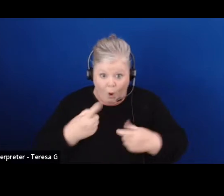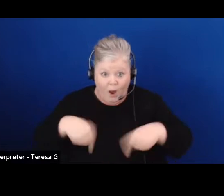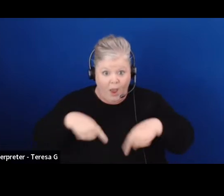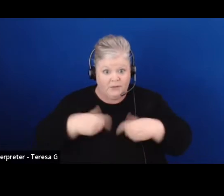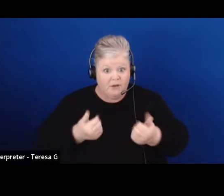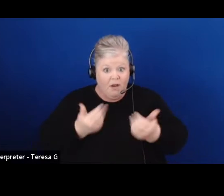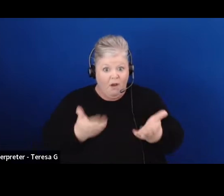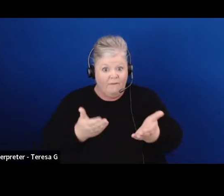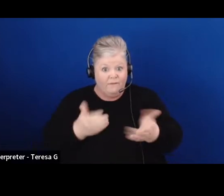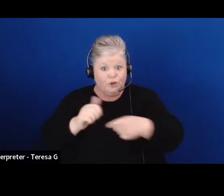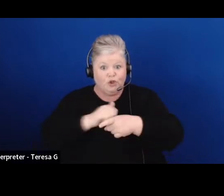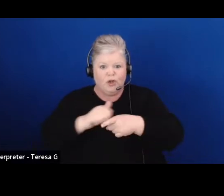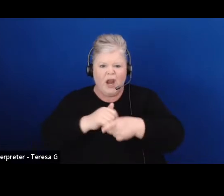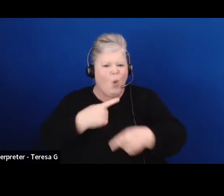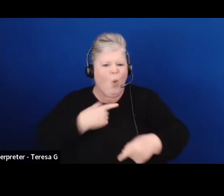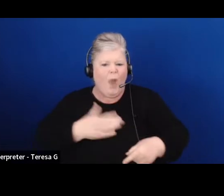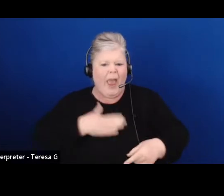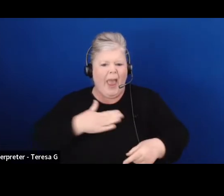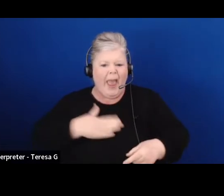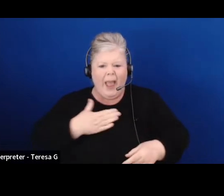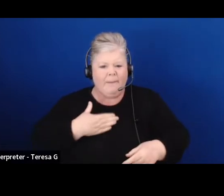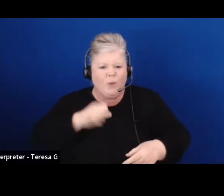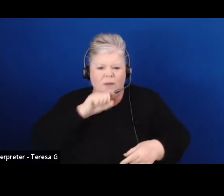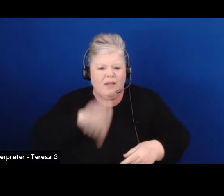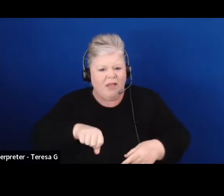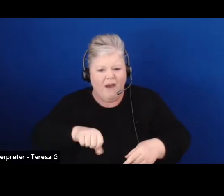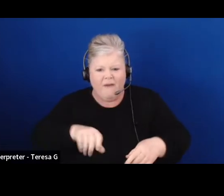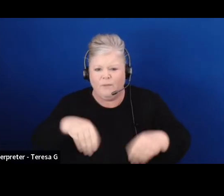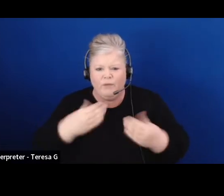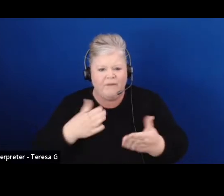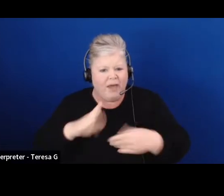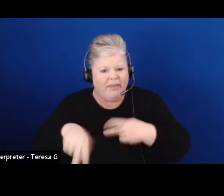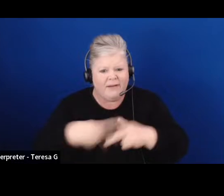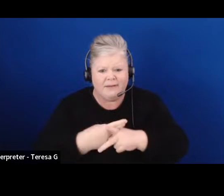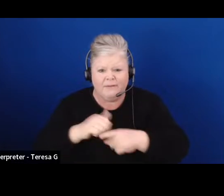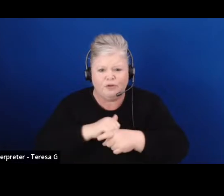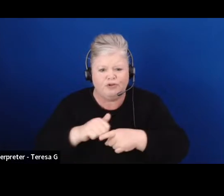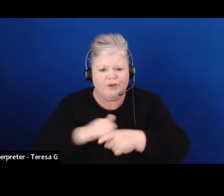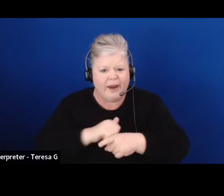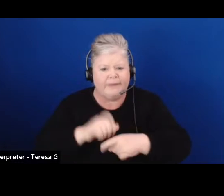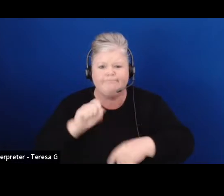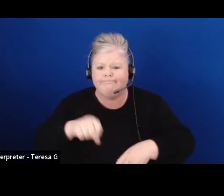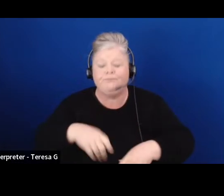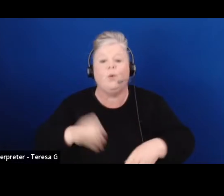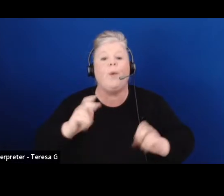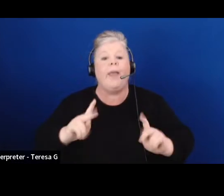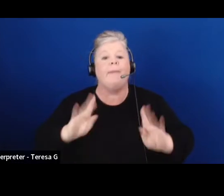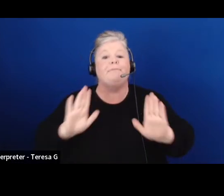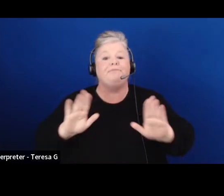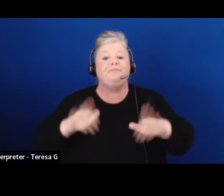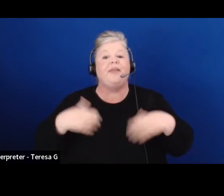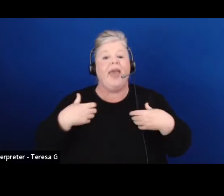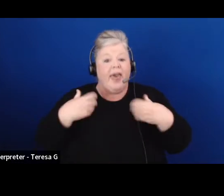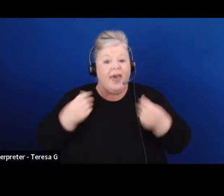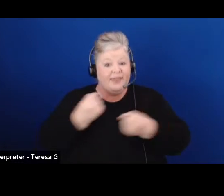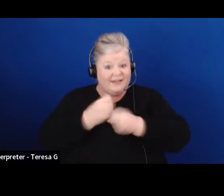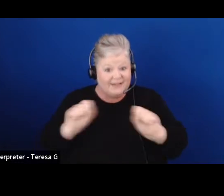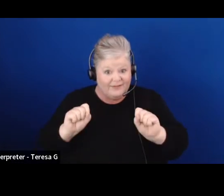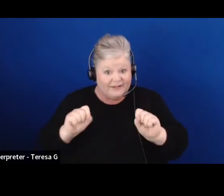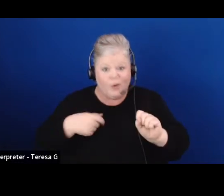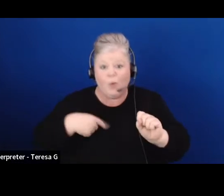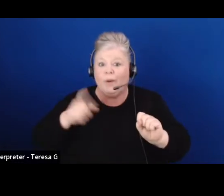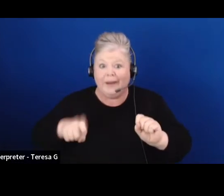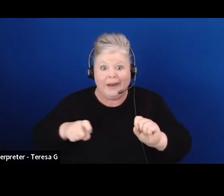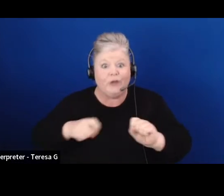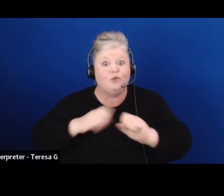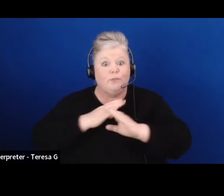to, we'd be happy to do that. We love doing what we're doing. So health and safety, right? Let's protect ourselves at